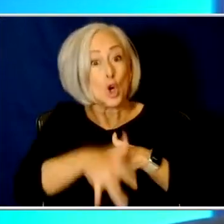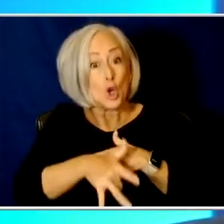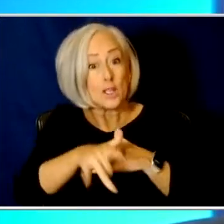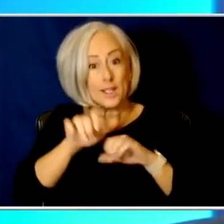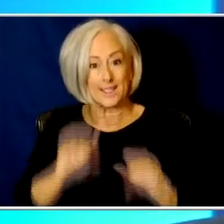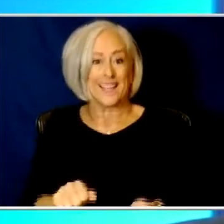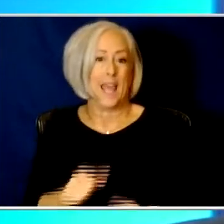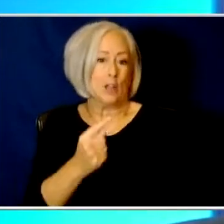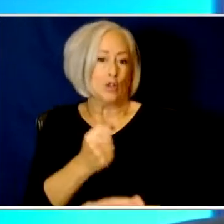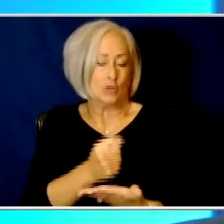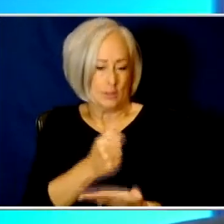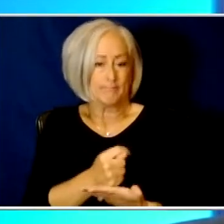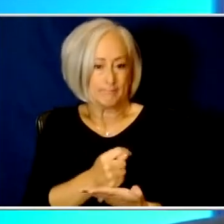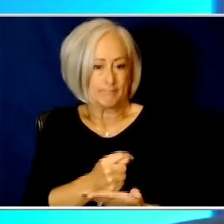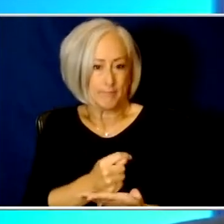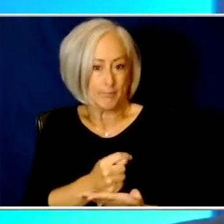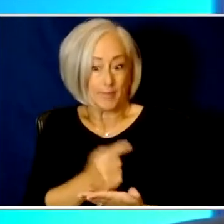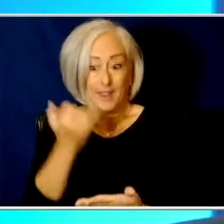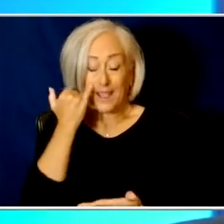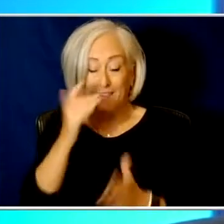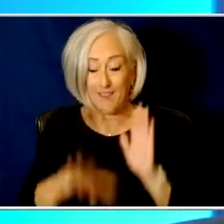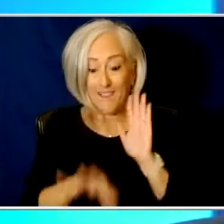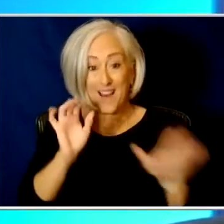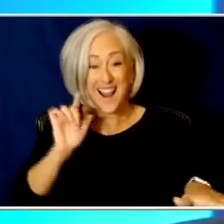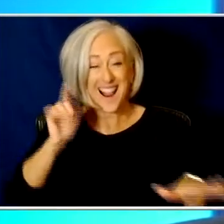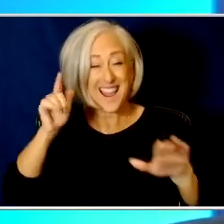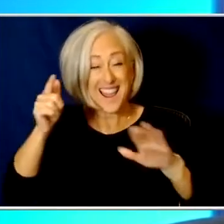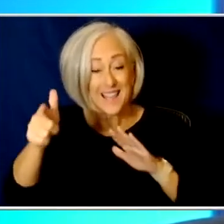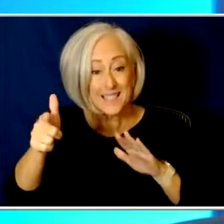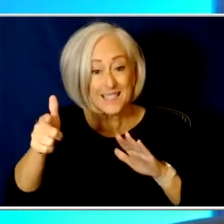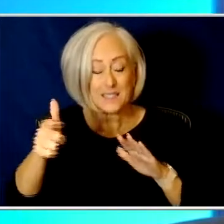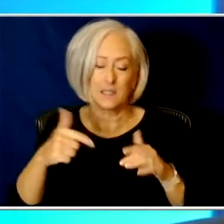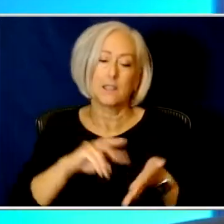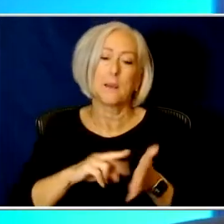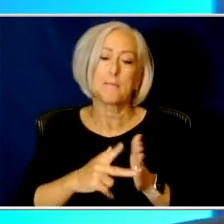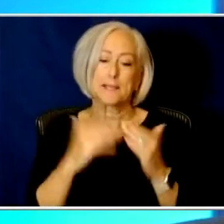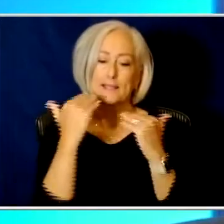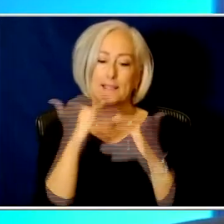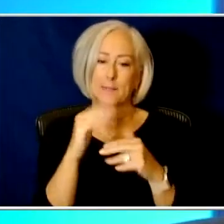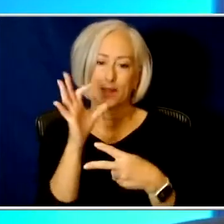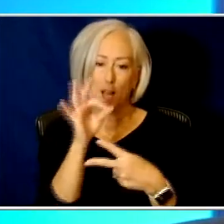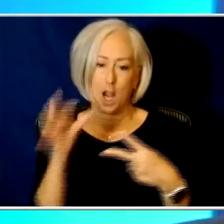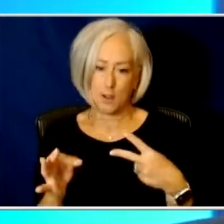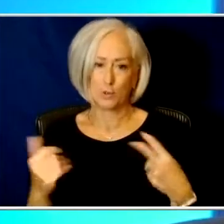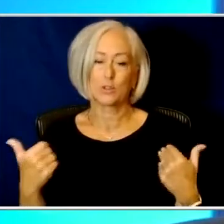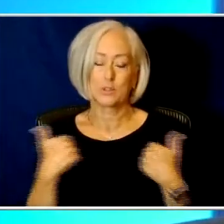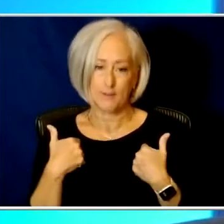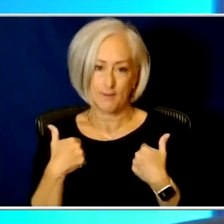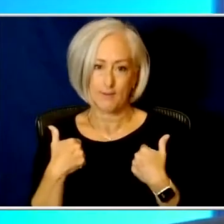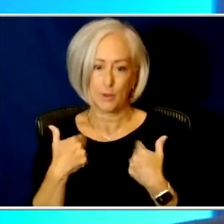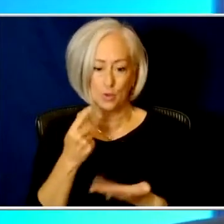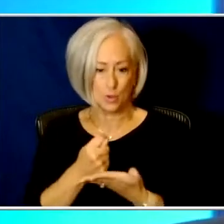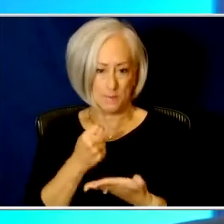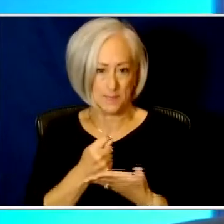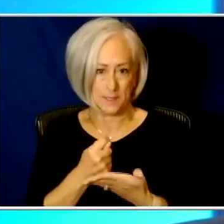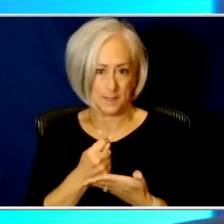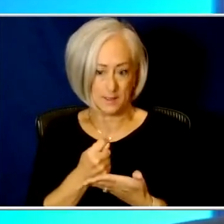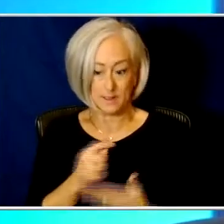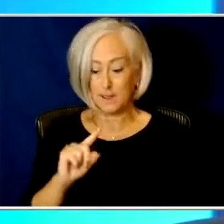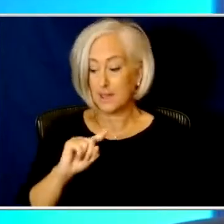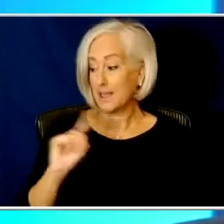If it's detected late, then we're limited in our treatment options. And so the idea that zip code may play a